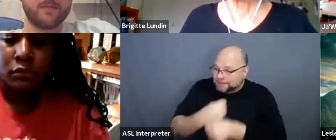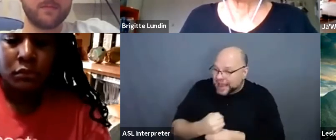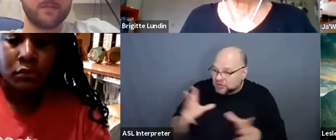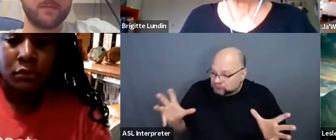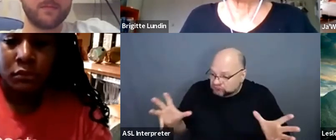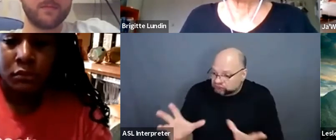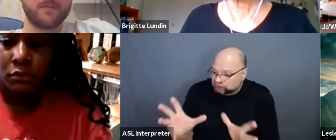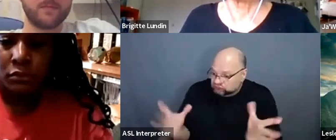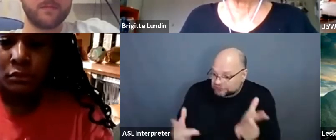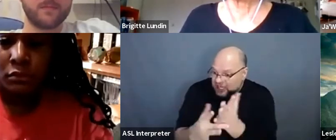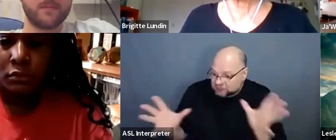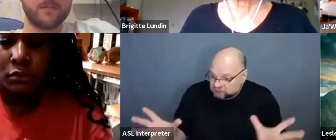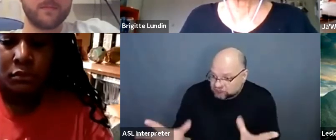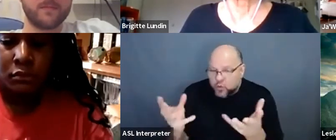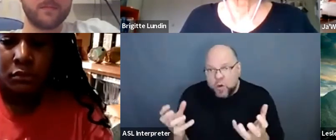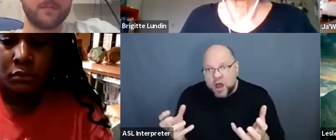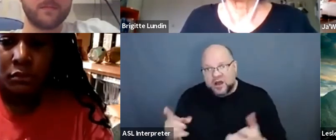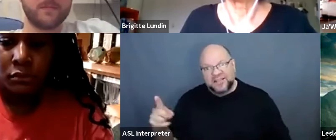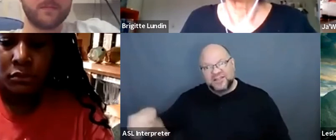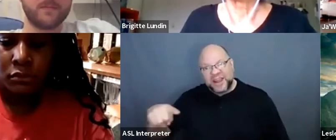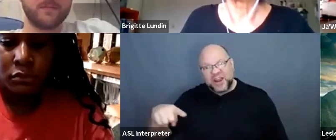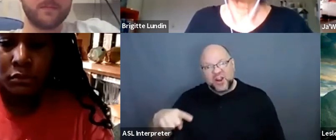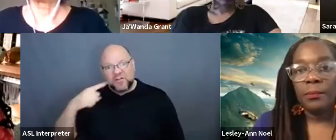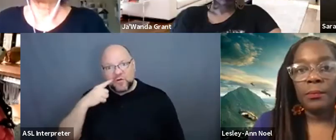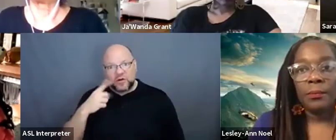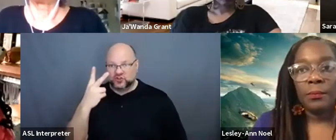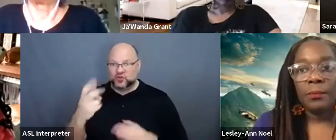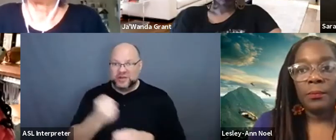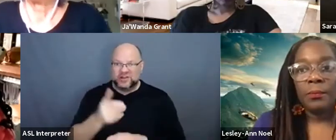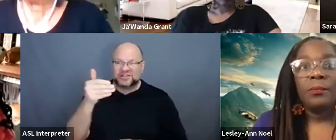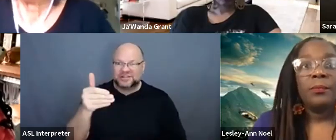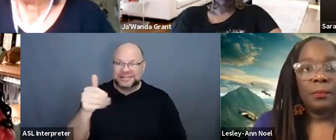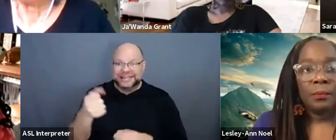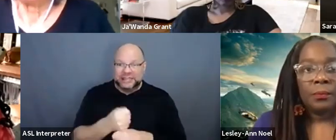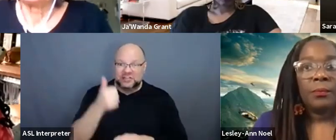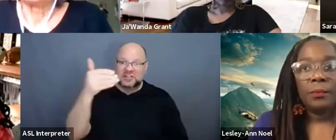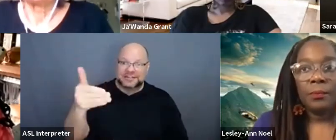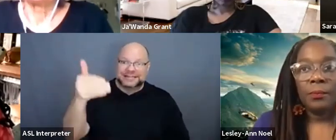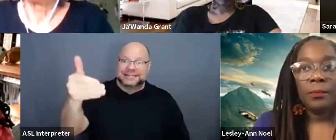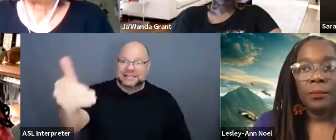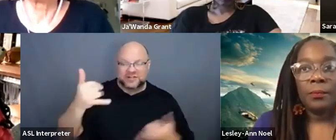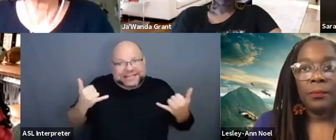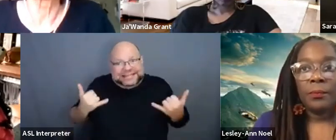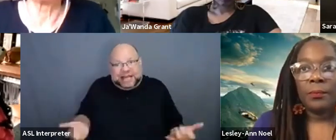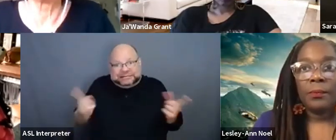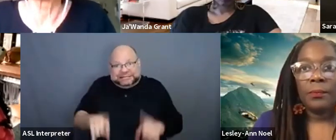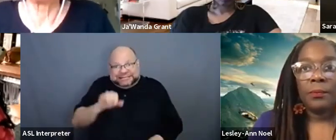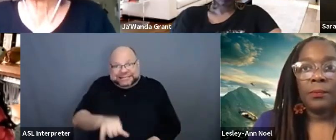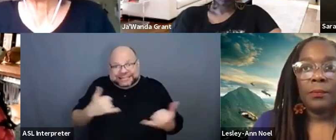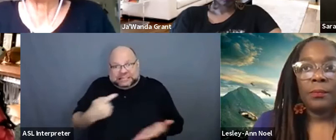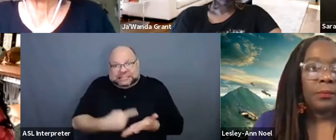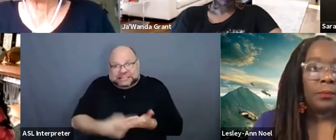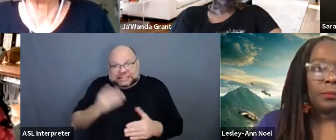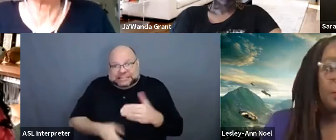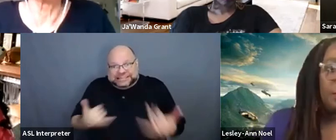with technology are probably 2 years out, 2, 4, 10 years out. So it's not always something that's going to be really hard for them to